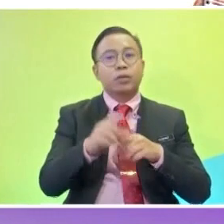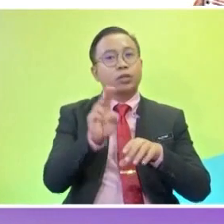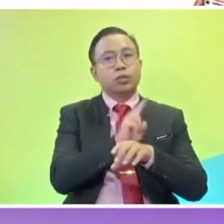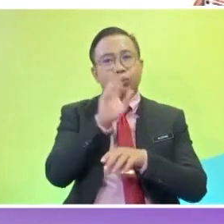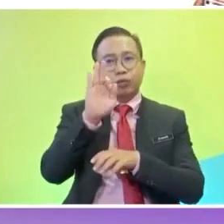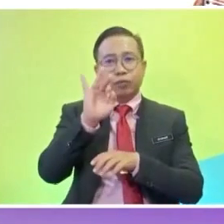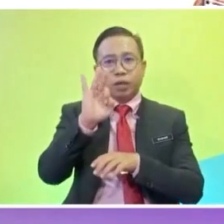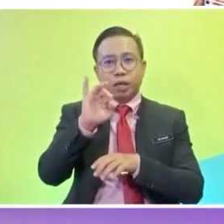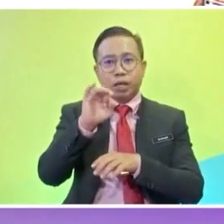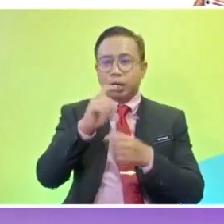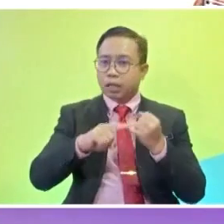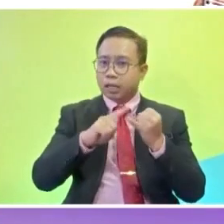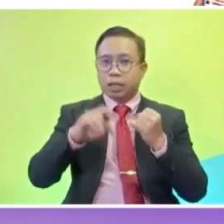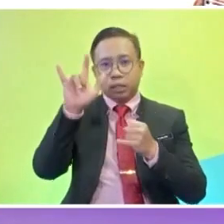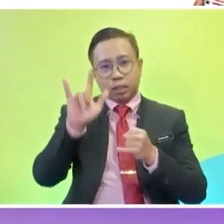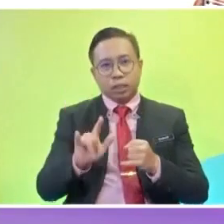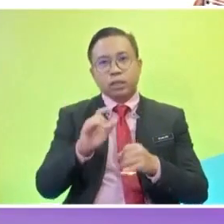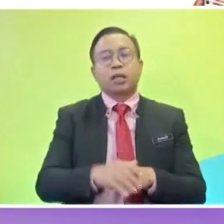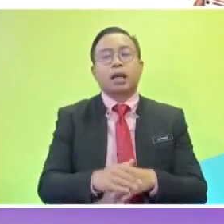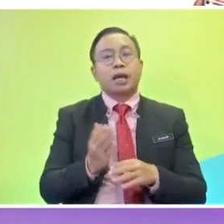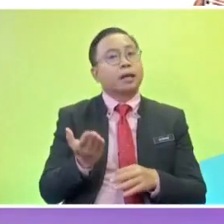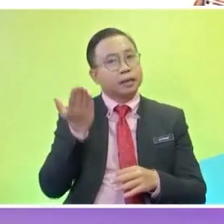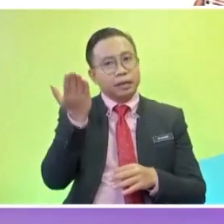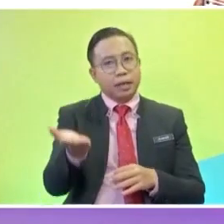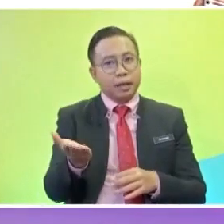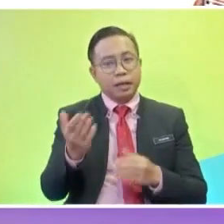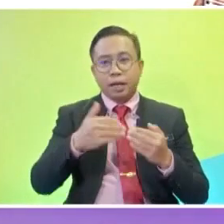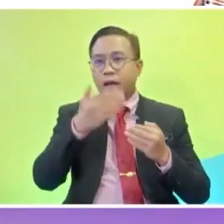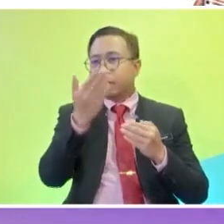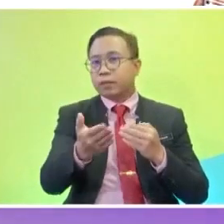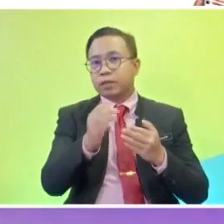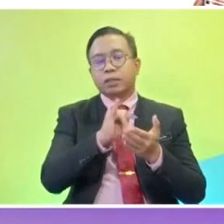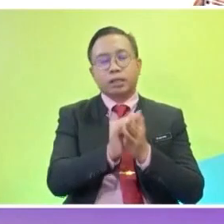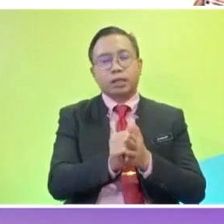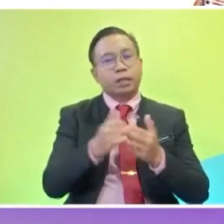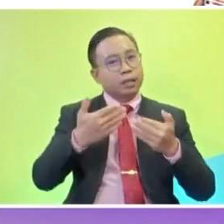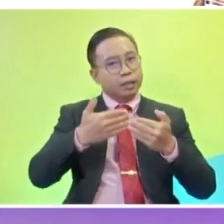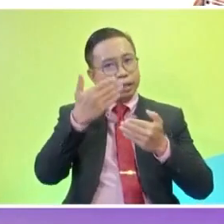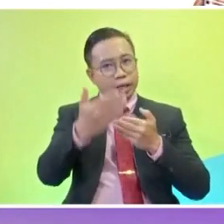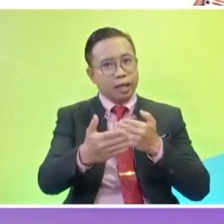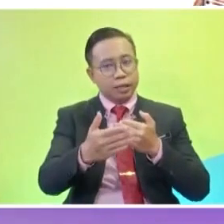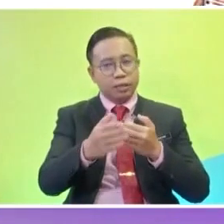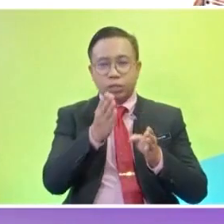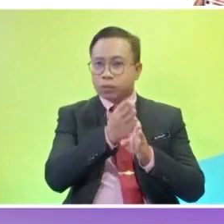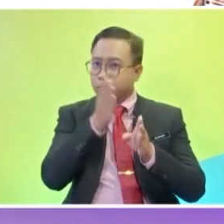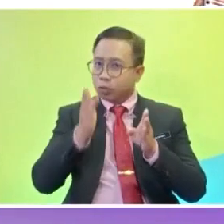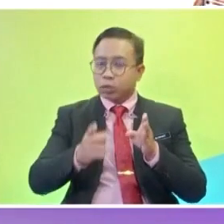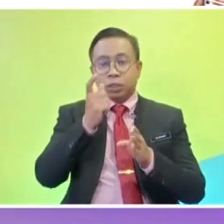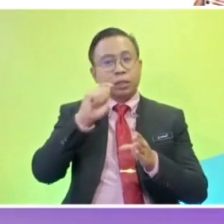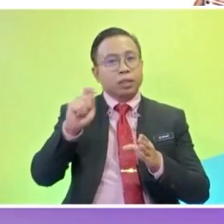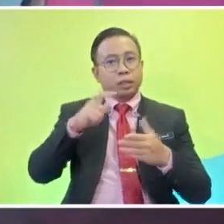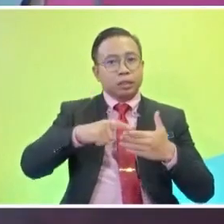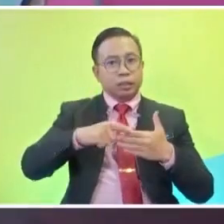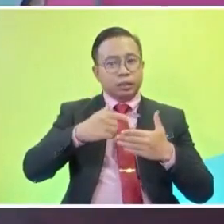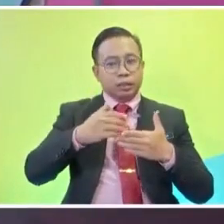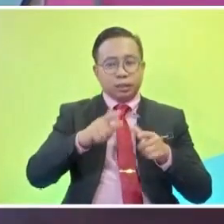over there. And then we've got 3 other, like then, next, and after that. This one you can use anywhere in between the steps. Miss, I